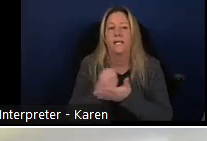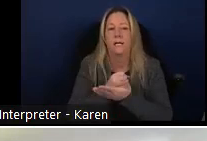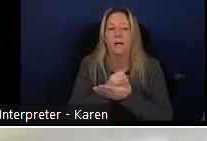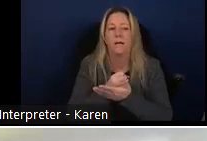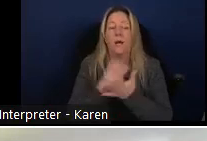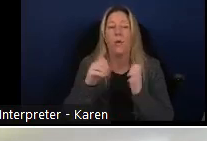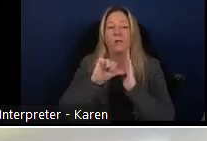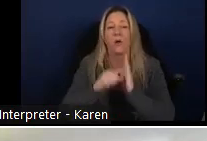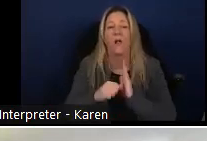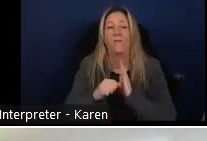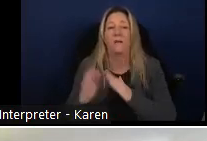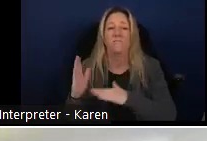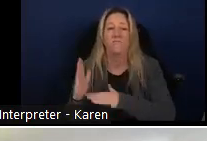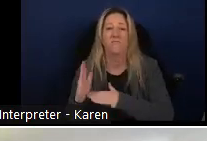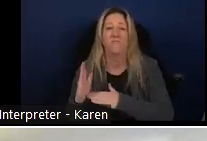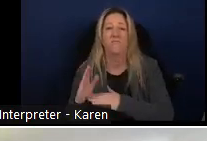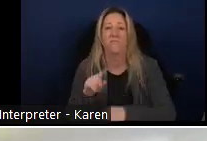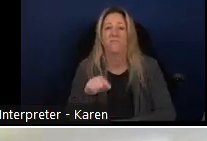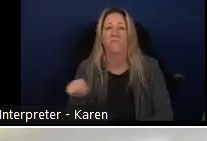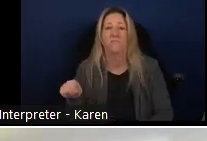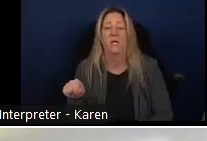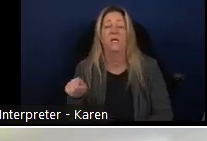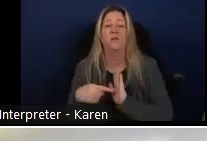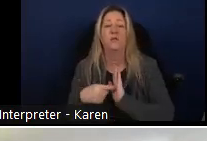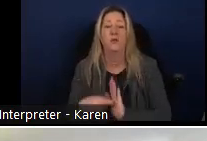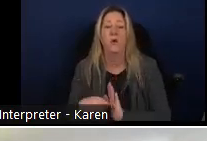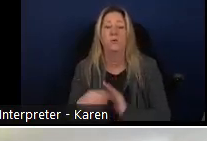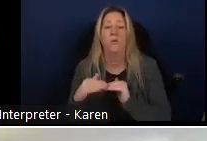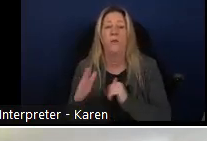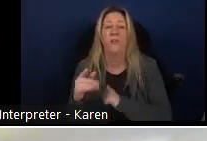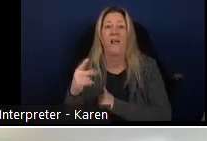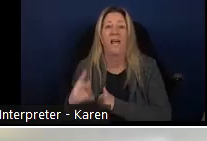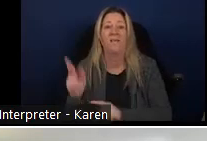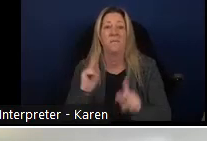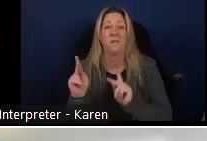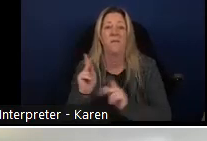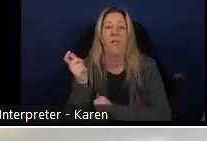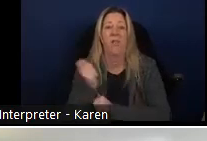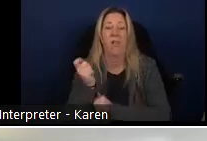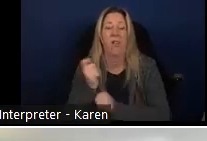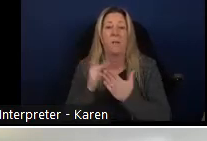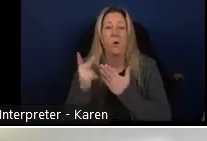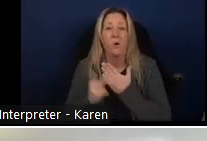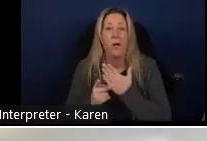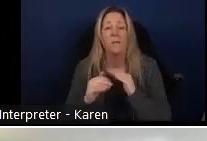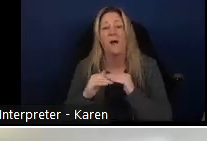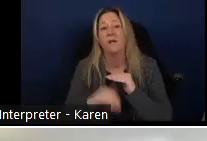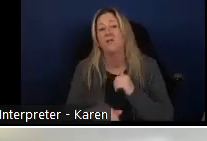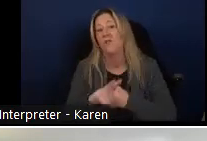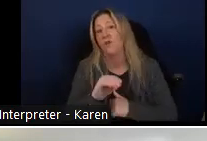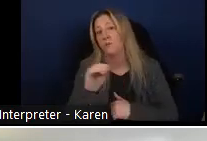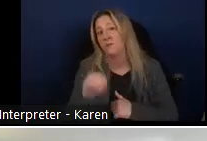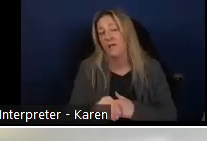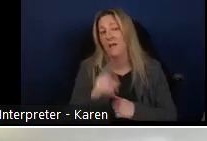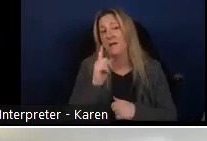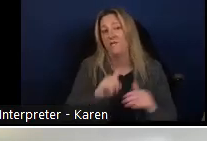right graphic, which shows that over half of the individuals served in our program were under the 30% of Denver's area median